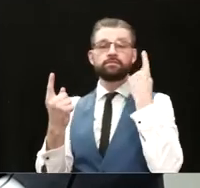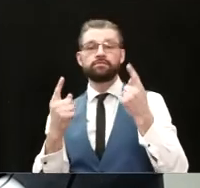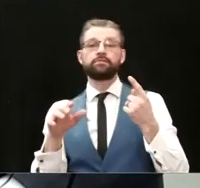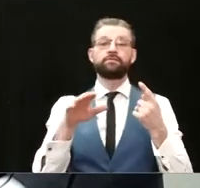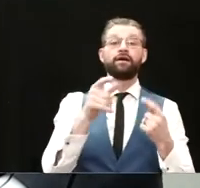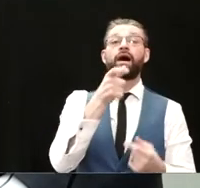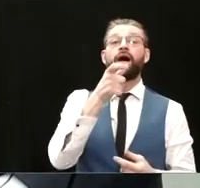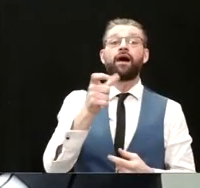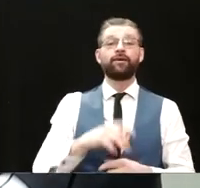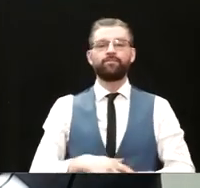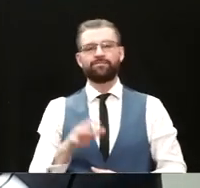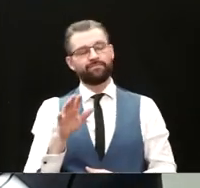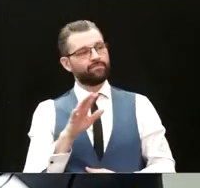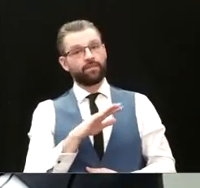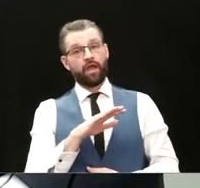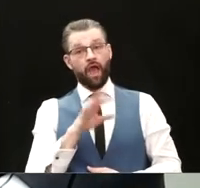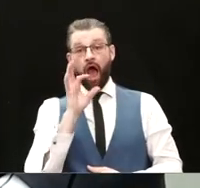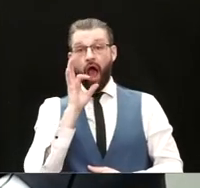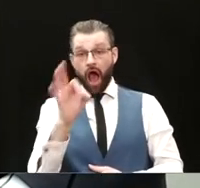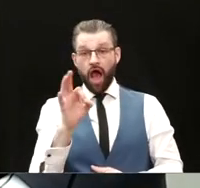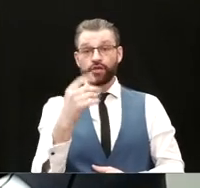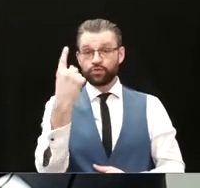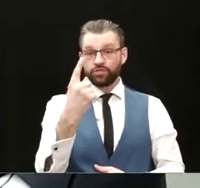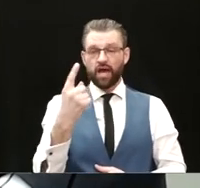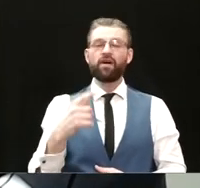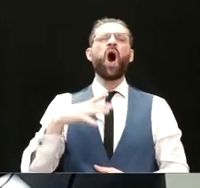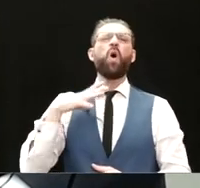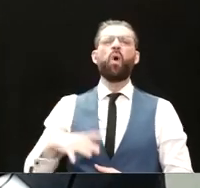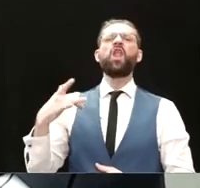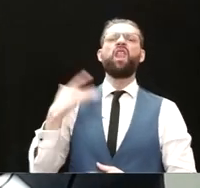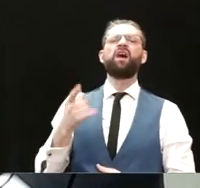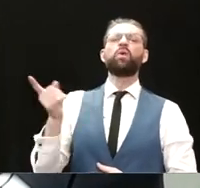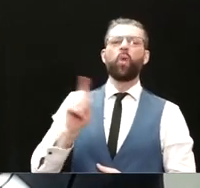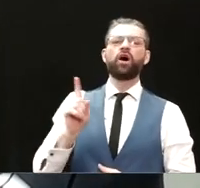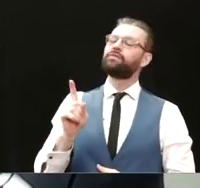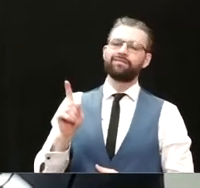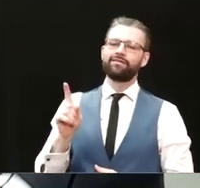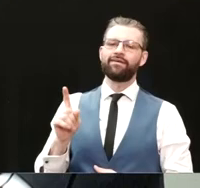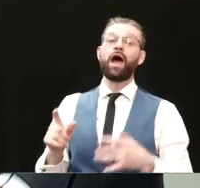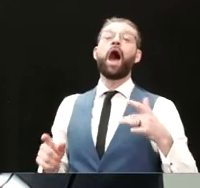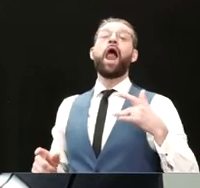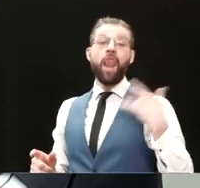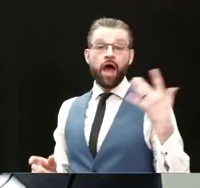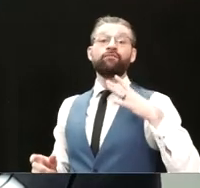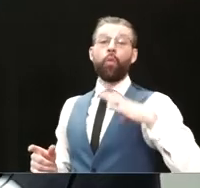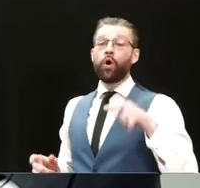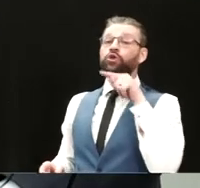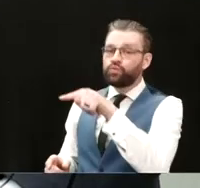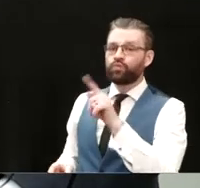"Ask not what you want from life, rather, what does life want from